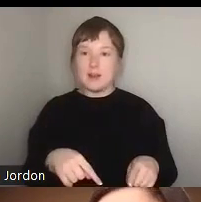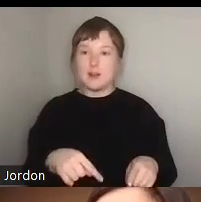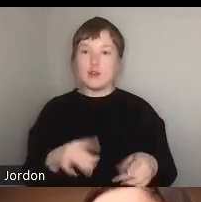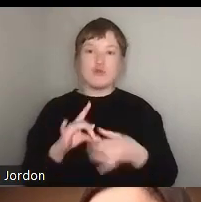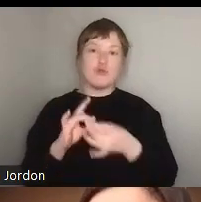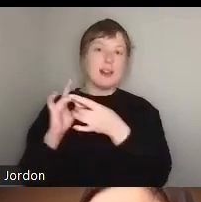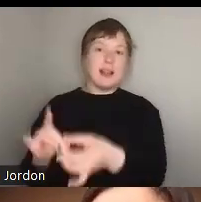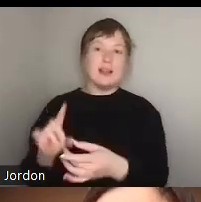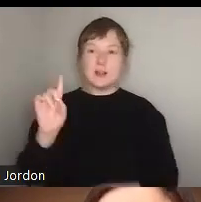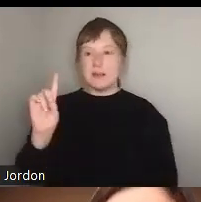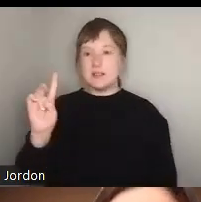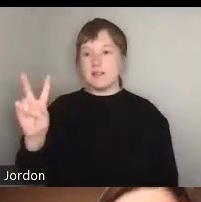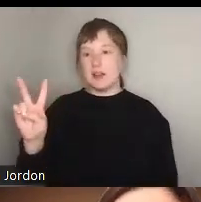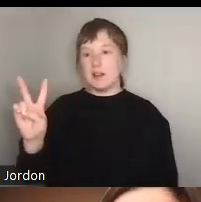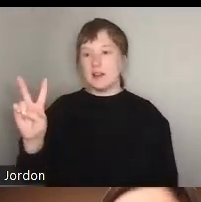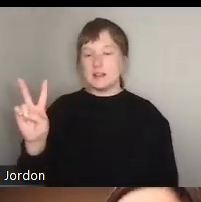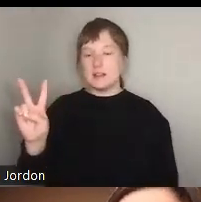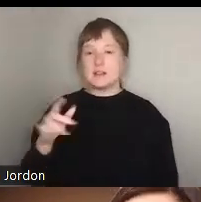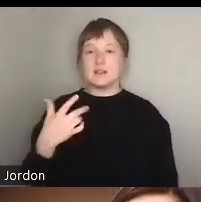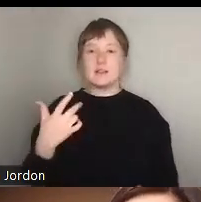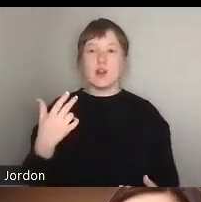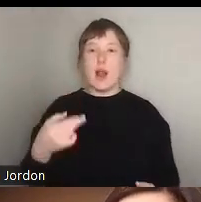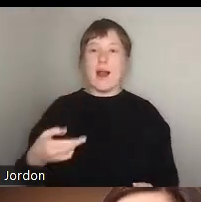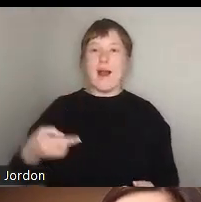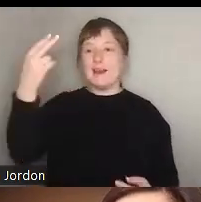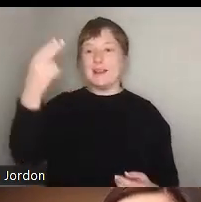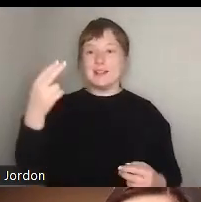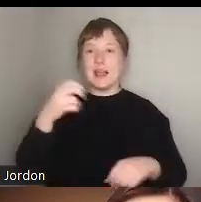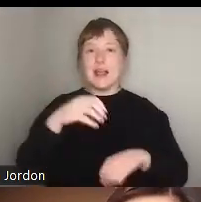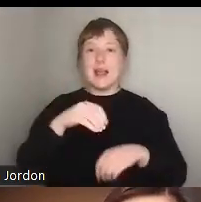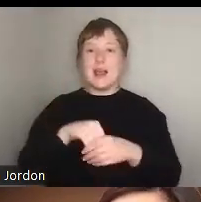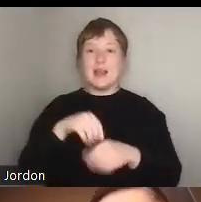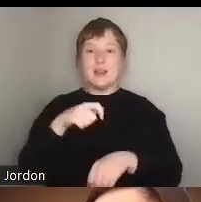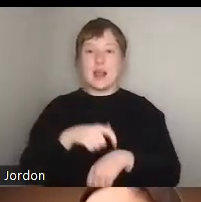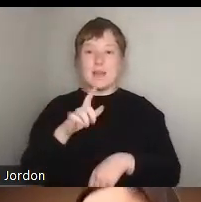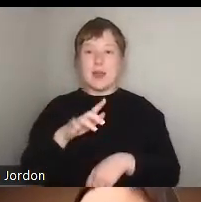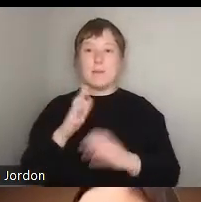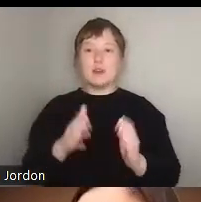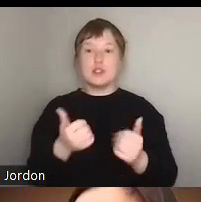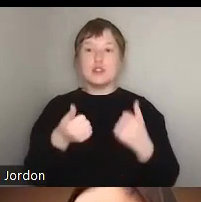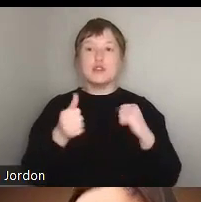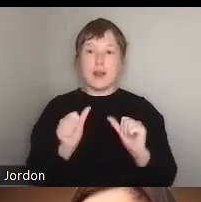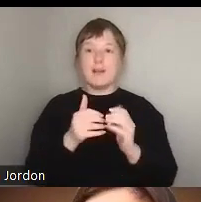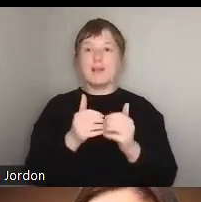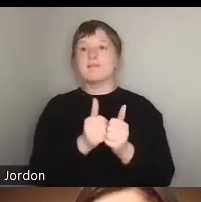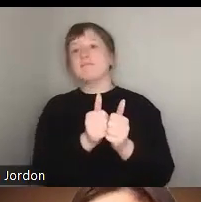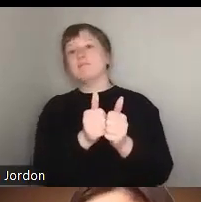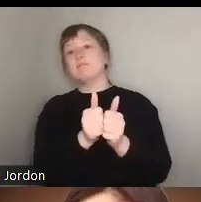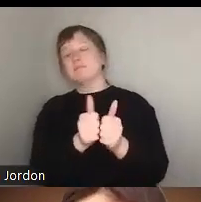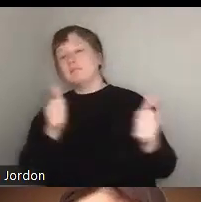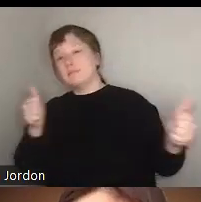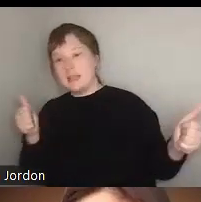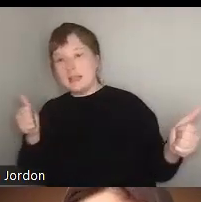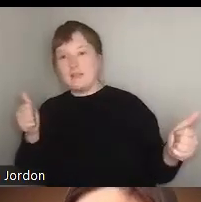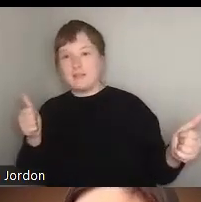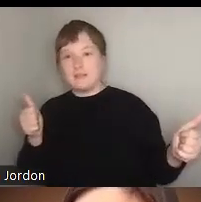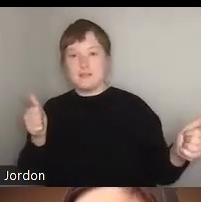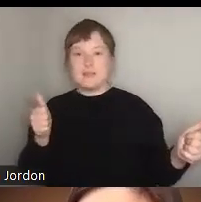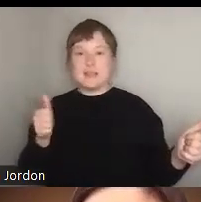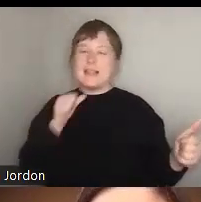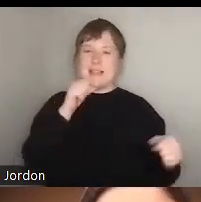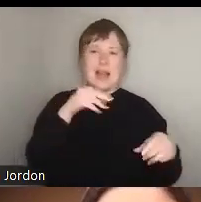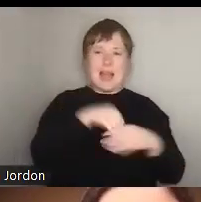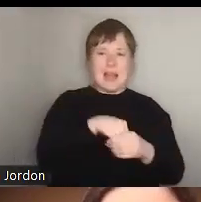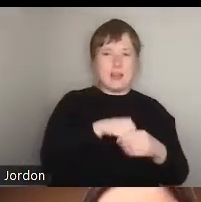to domestic violence are highest in the time that the person is trying to leave that relationship. It's not while they've been in it and they weren't trying to